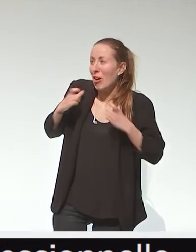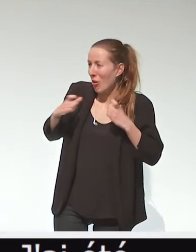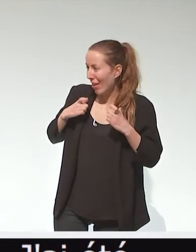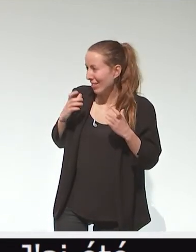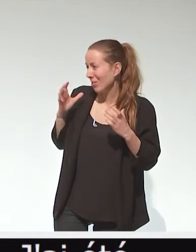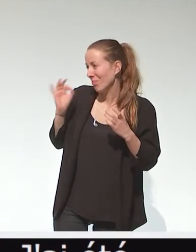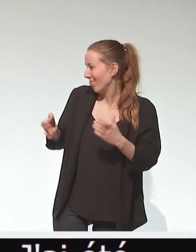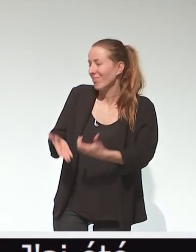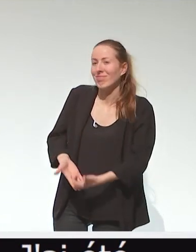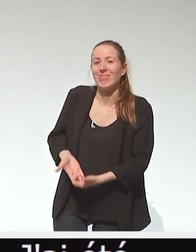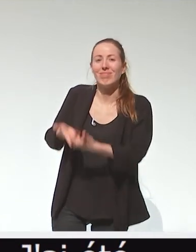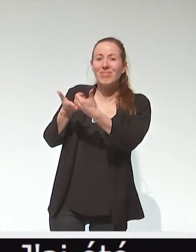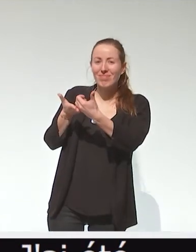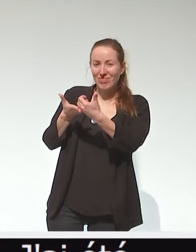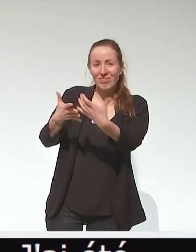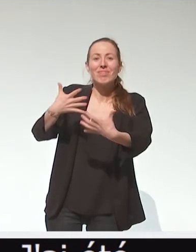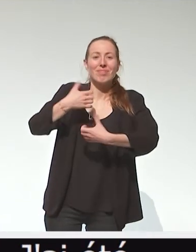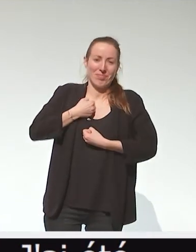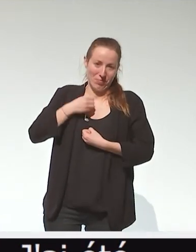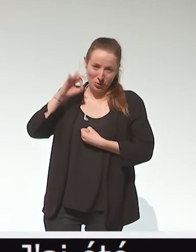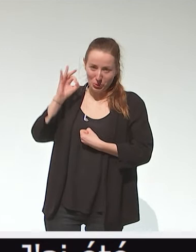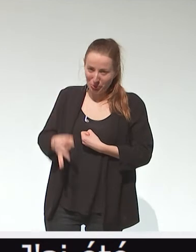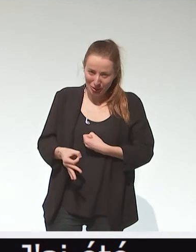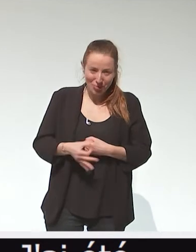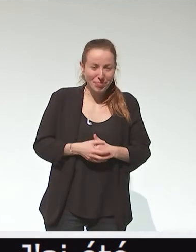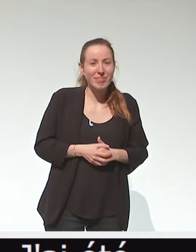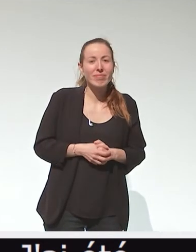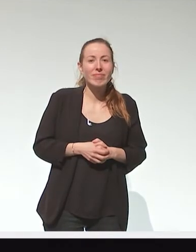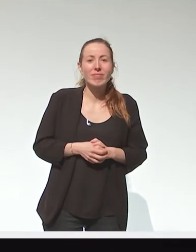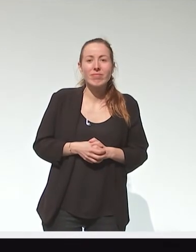Dear colleague, I'll be delighted to help you to that end